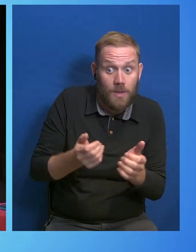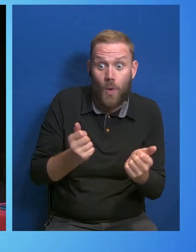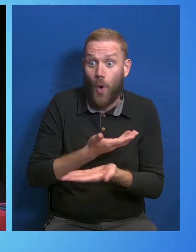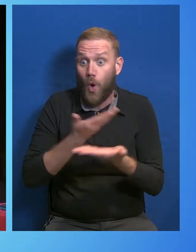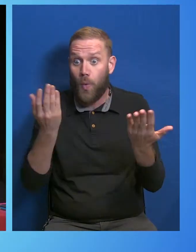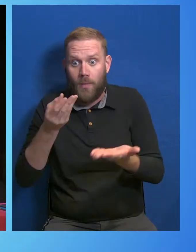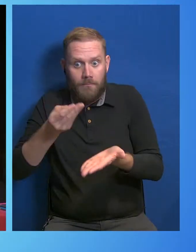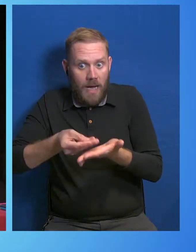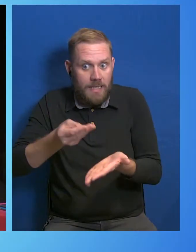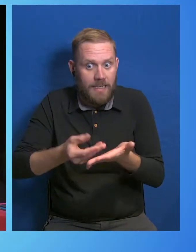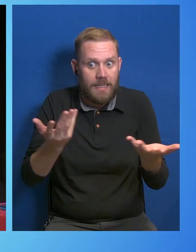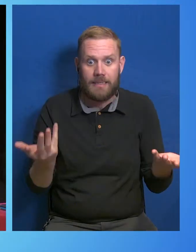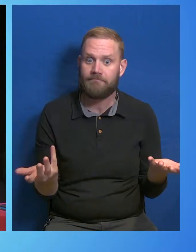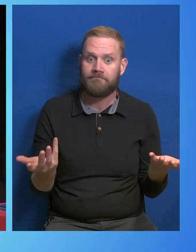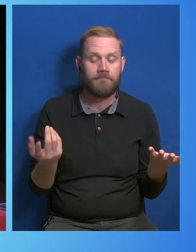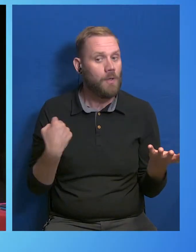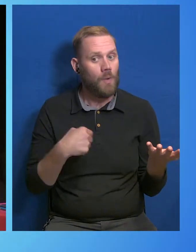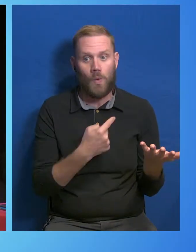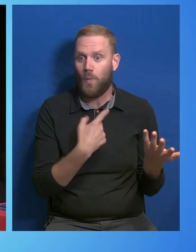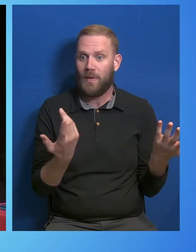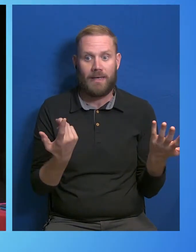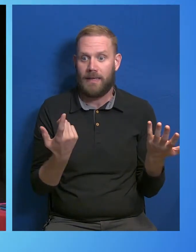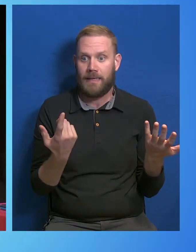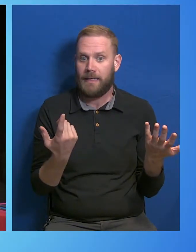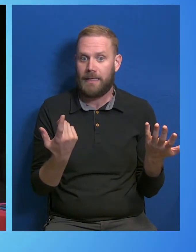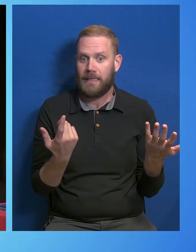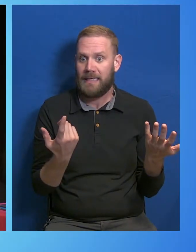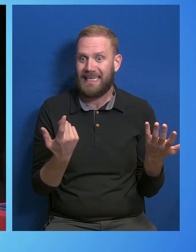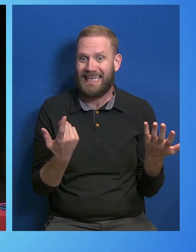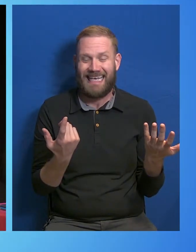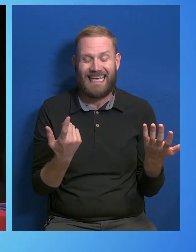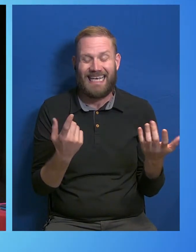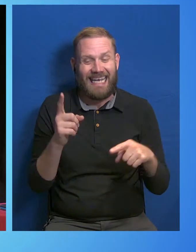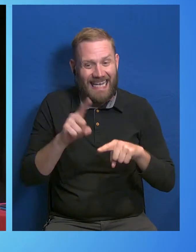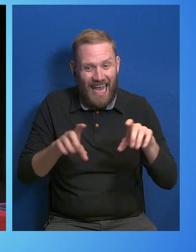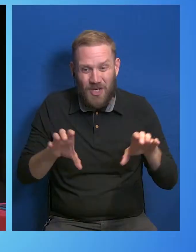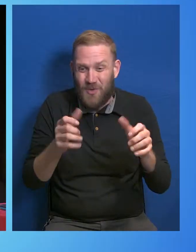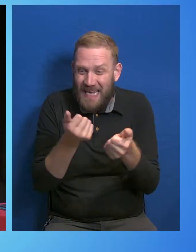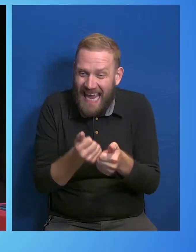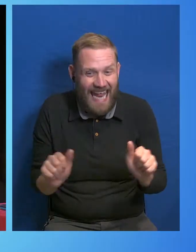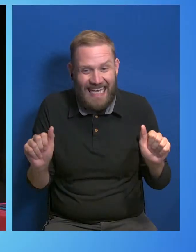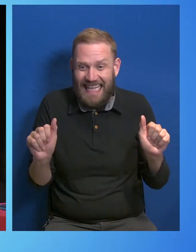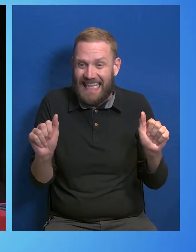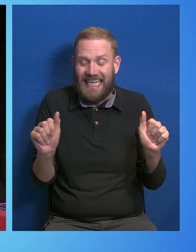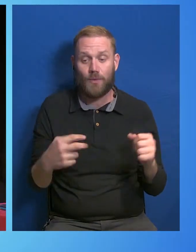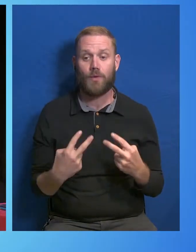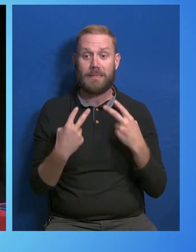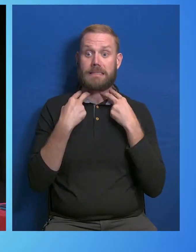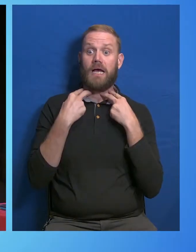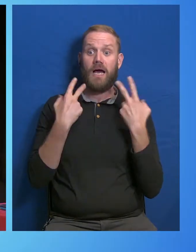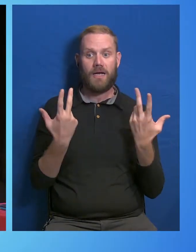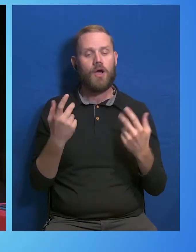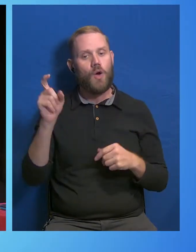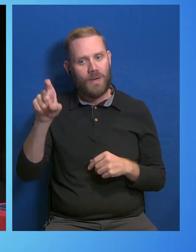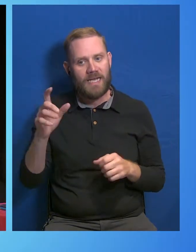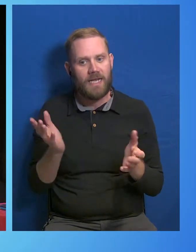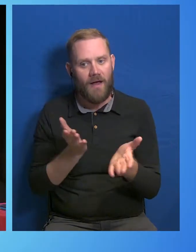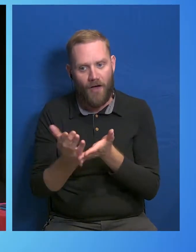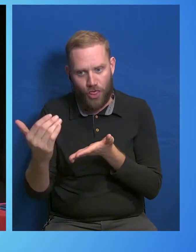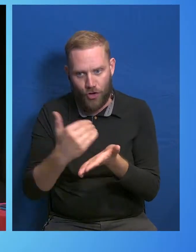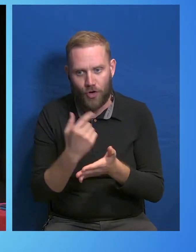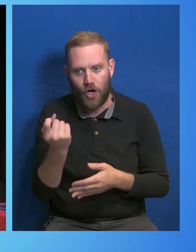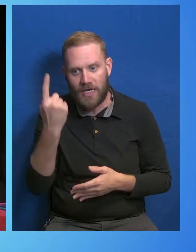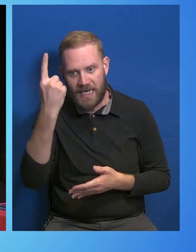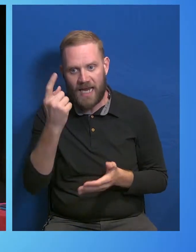financing, we are not able to do anything. So we do have to have a thorough understanding of the